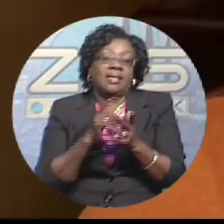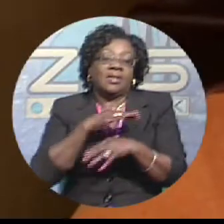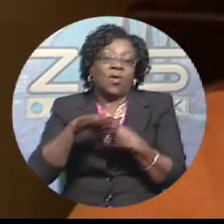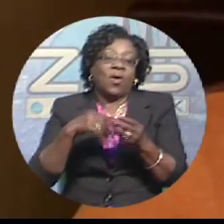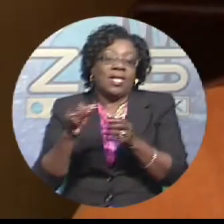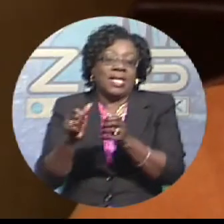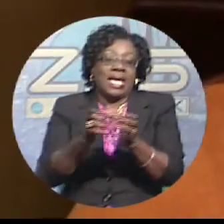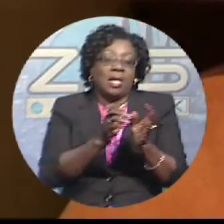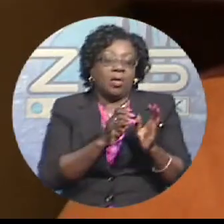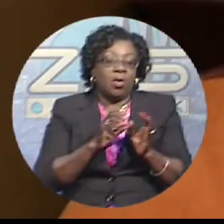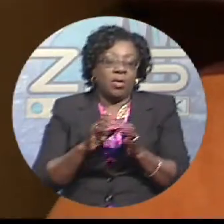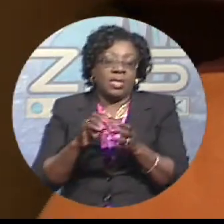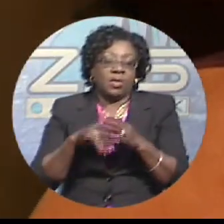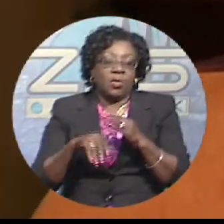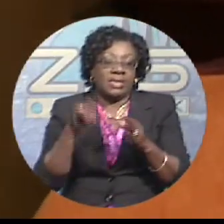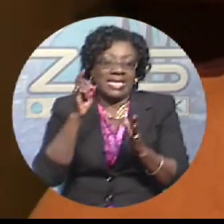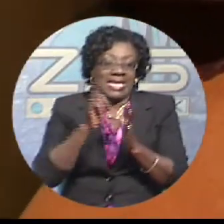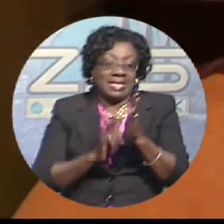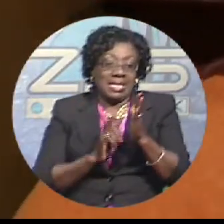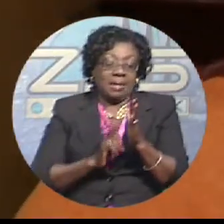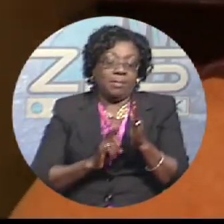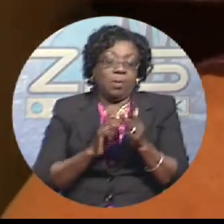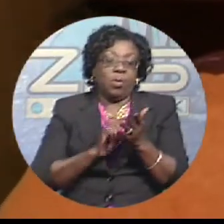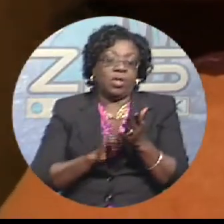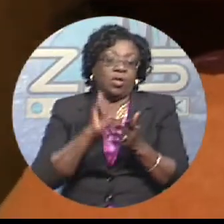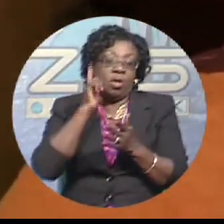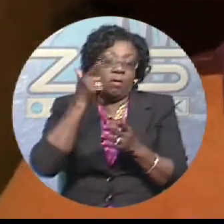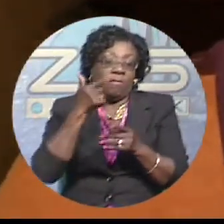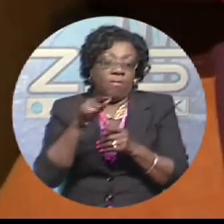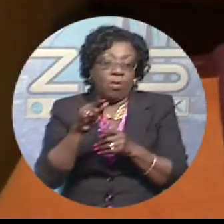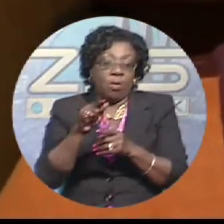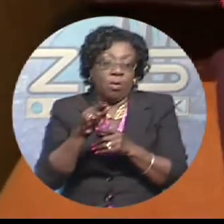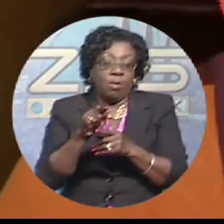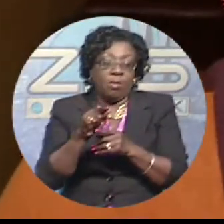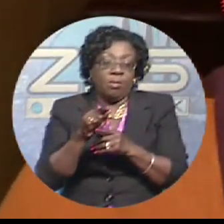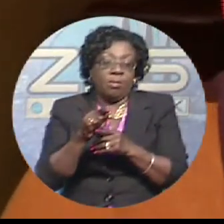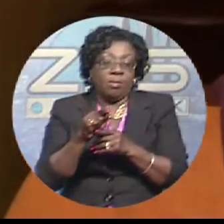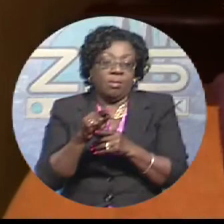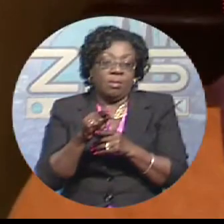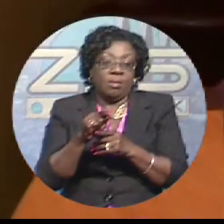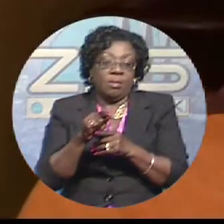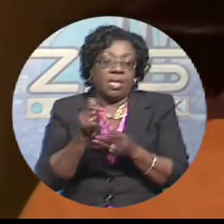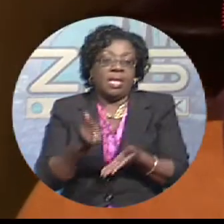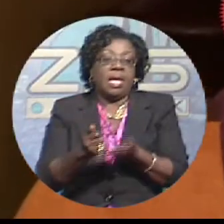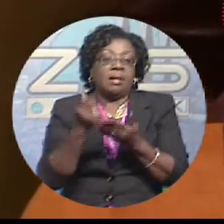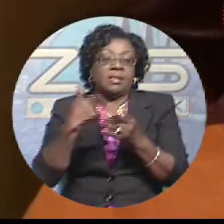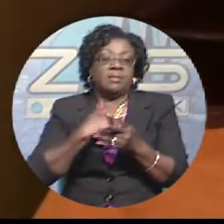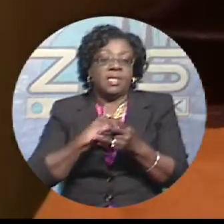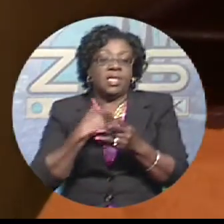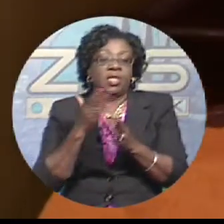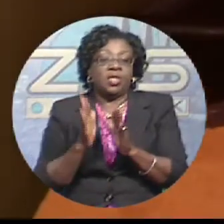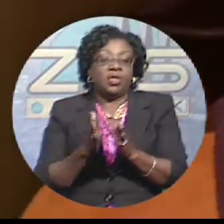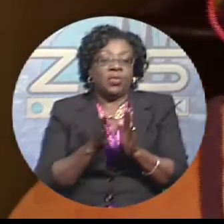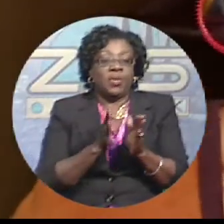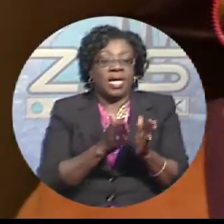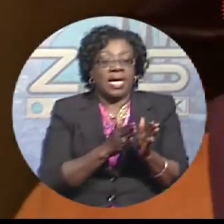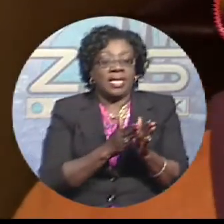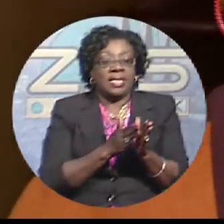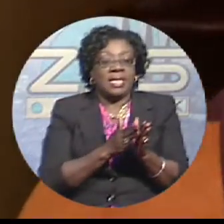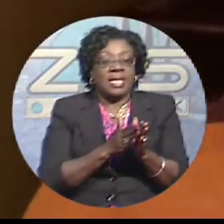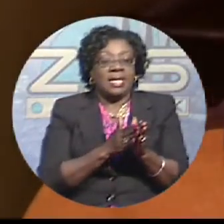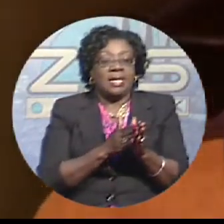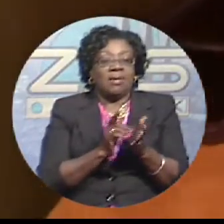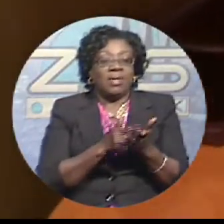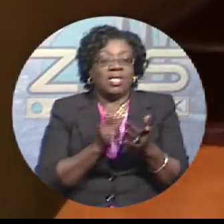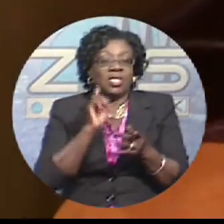categories. Like it goes in depth, like what to look for with these athletes, and it helps me to pick out like who really should